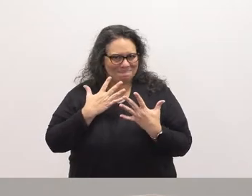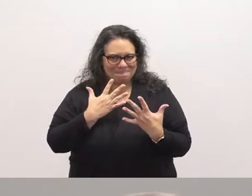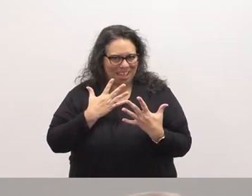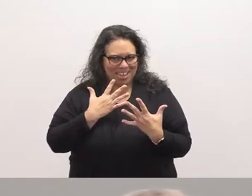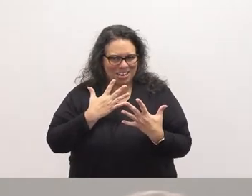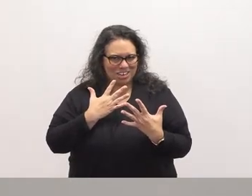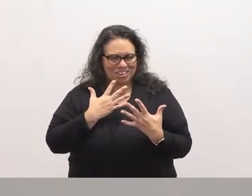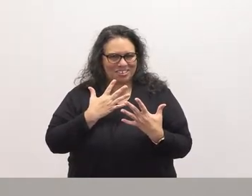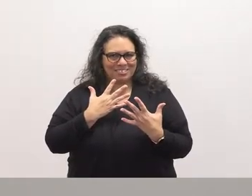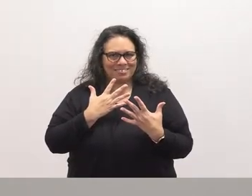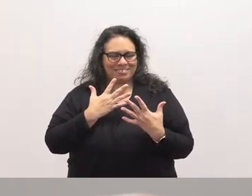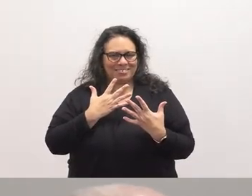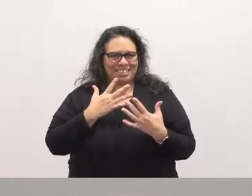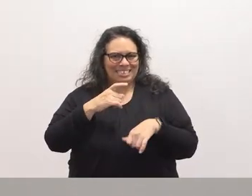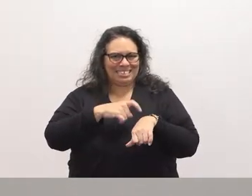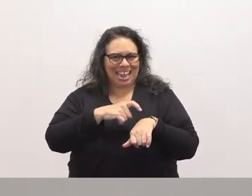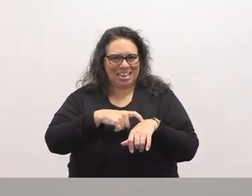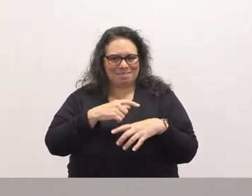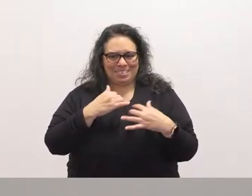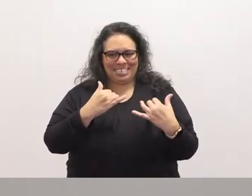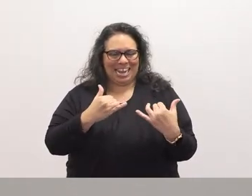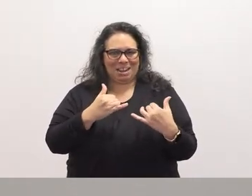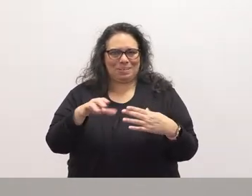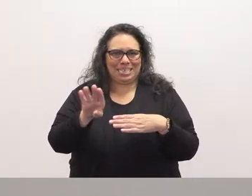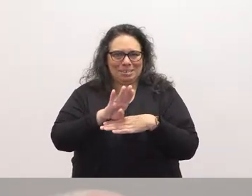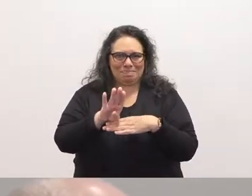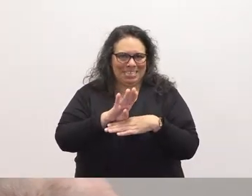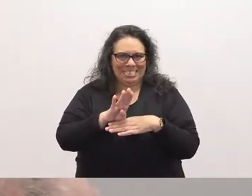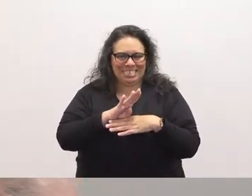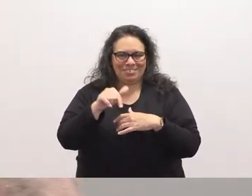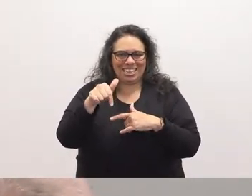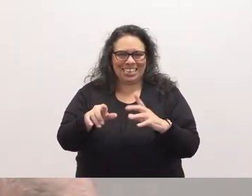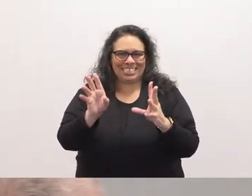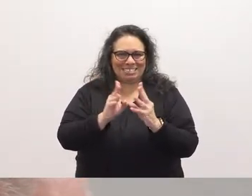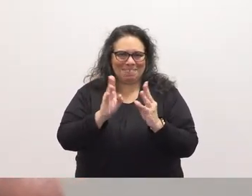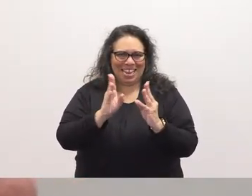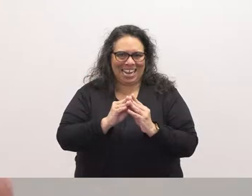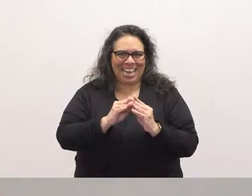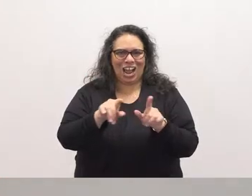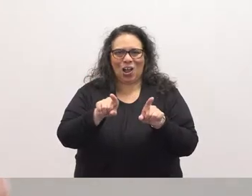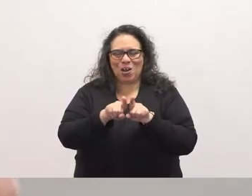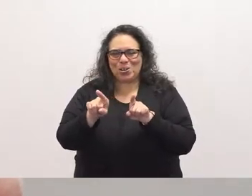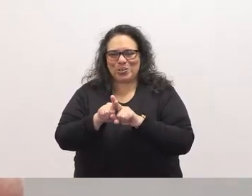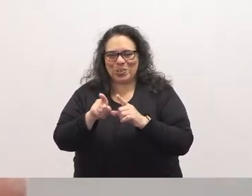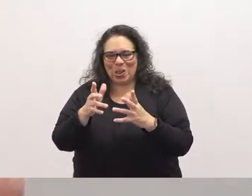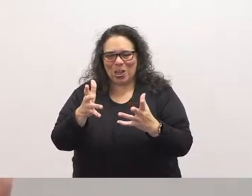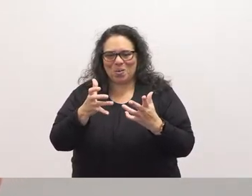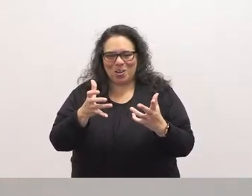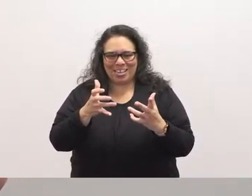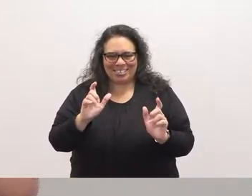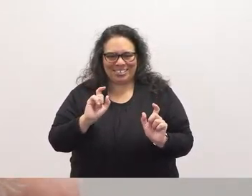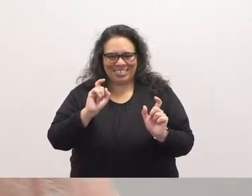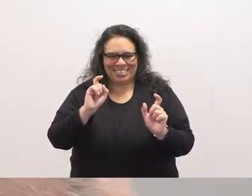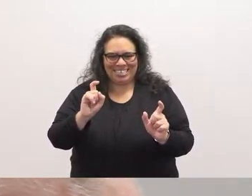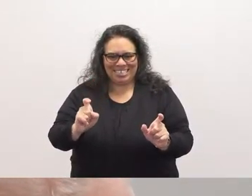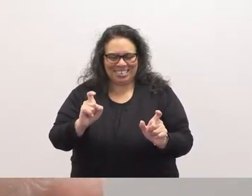time today because I was busy getting ready for this meeting. I also intend to give